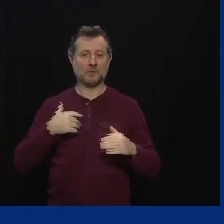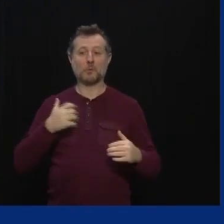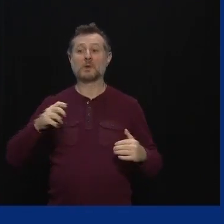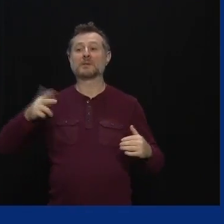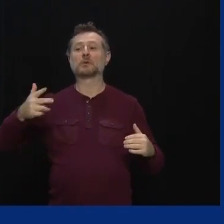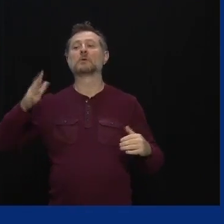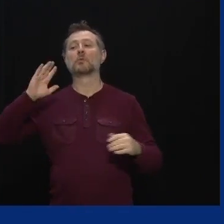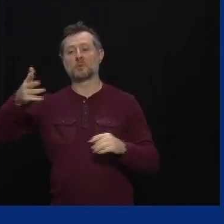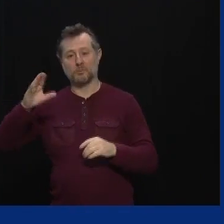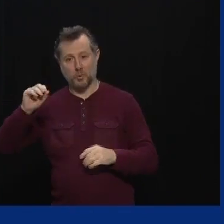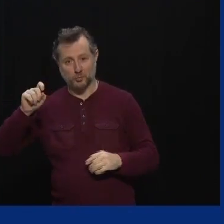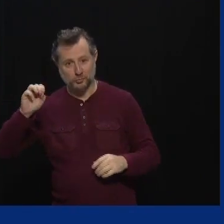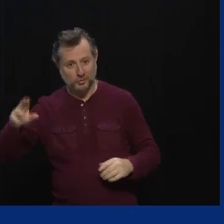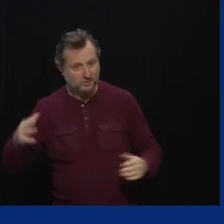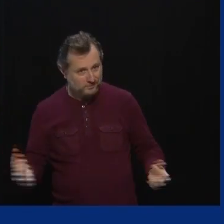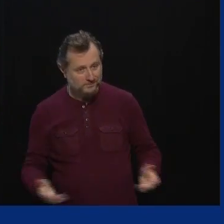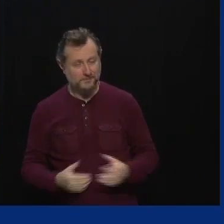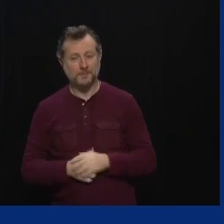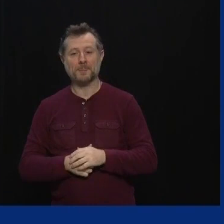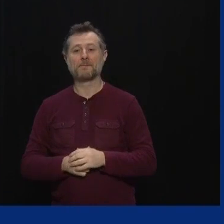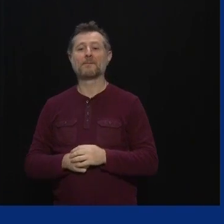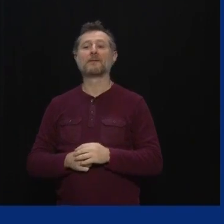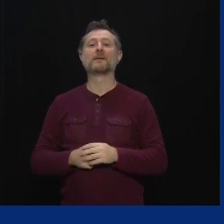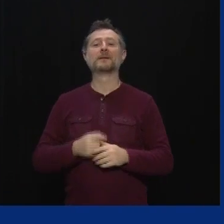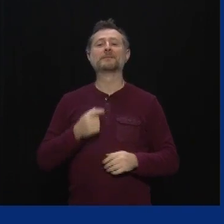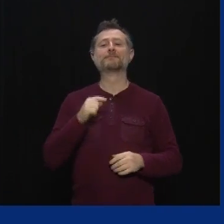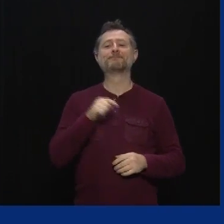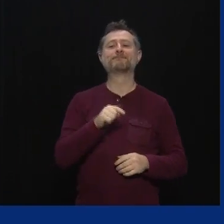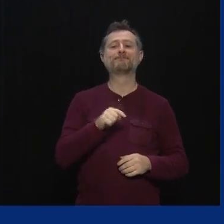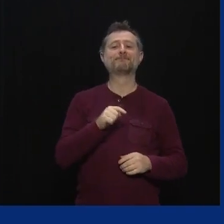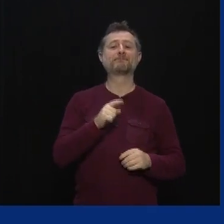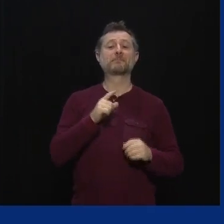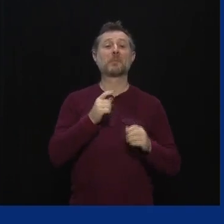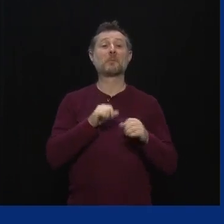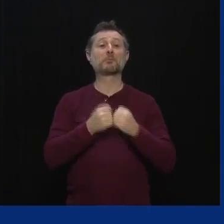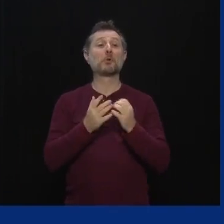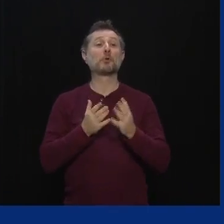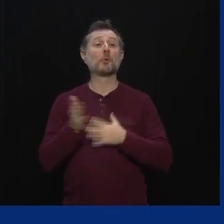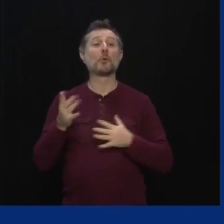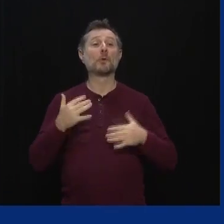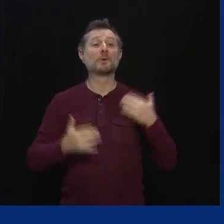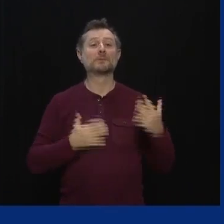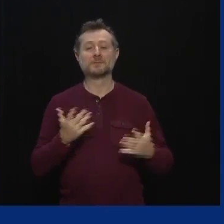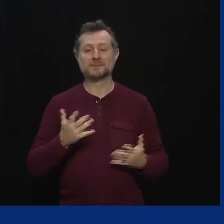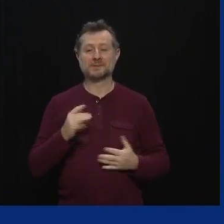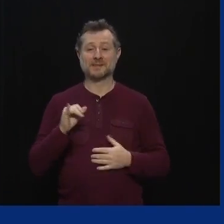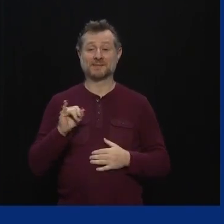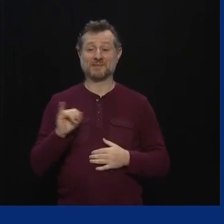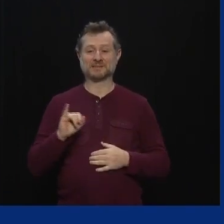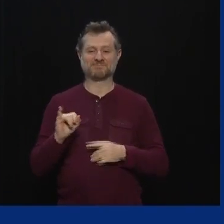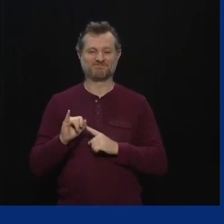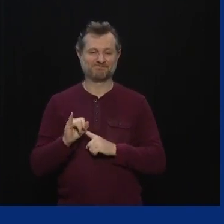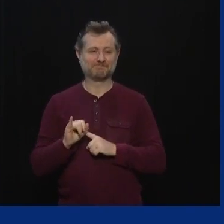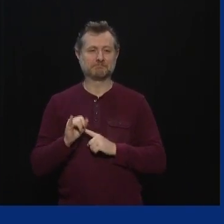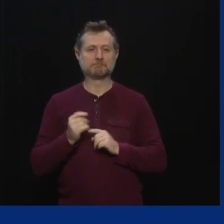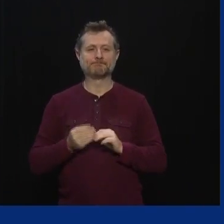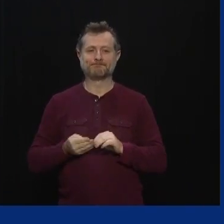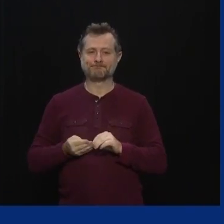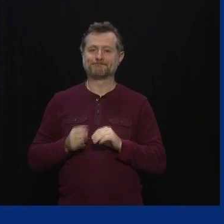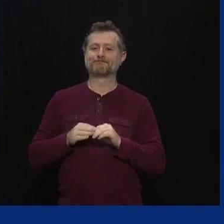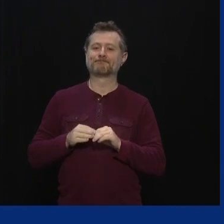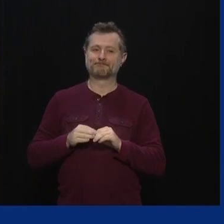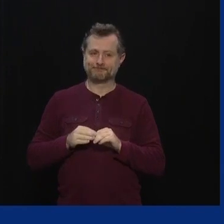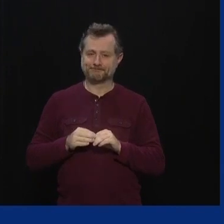Breakthrough infections creeping up a little bit, but again, the number that is most important, someone who may have been, people who